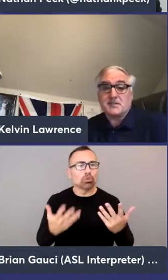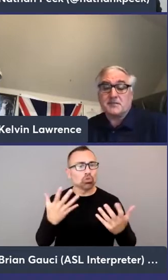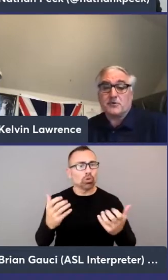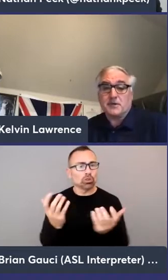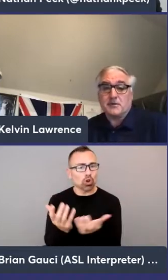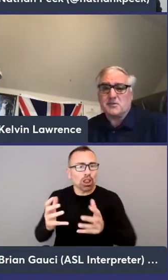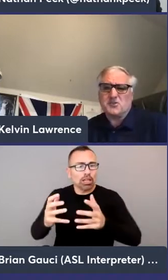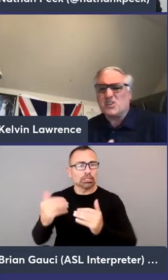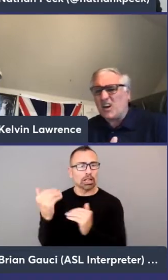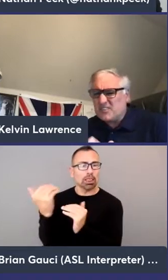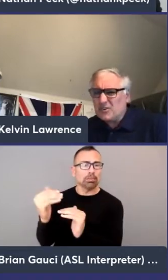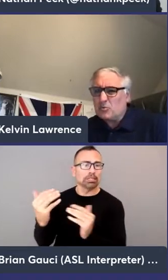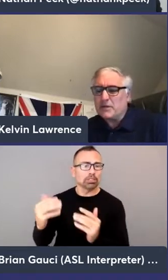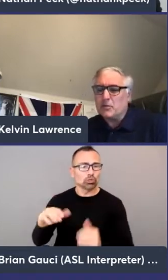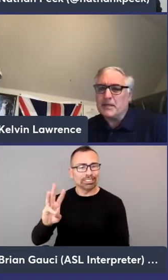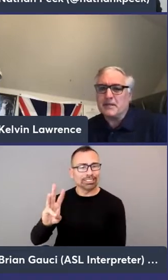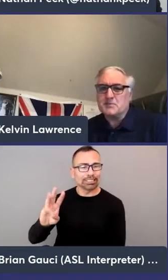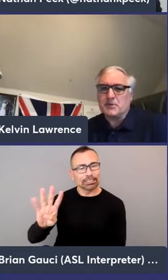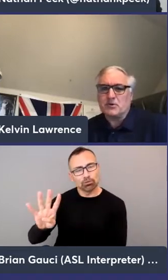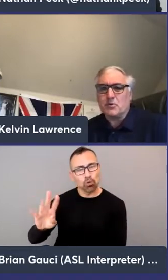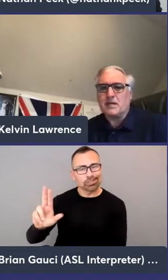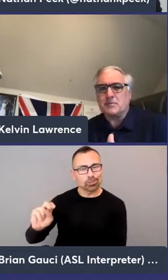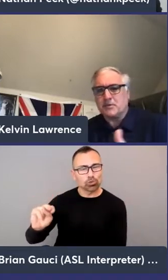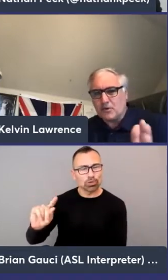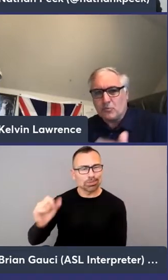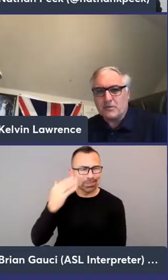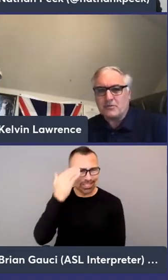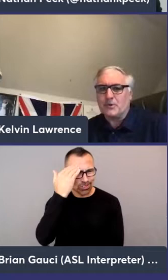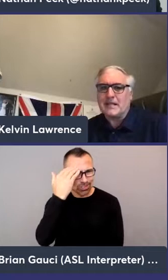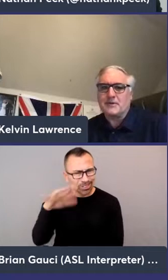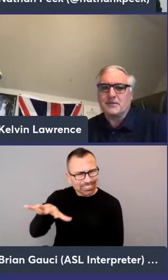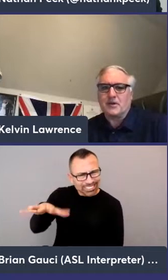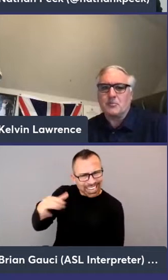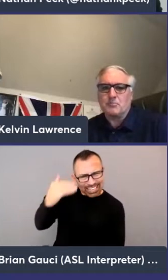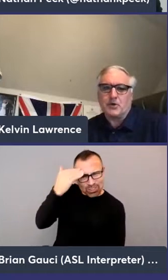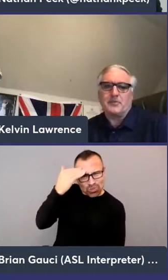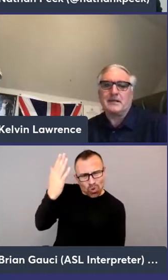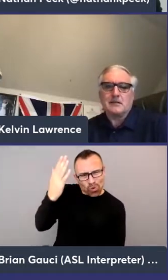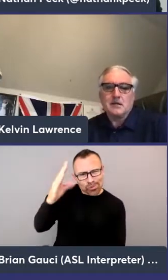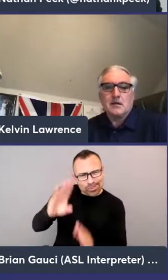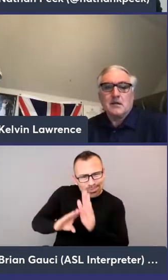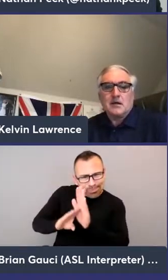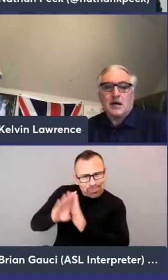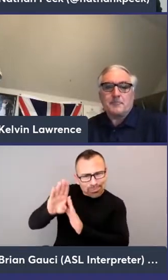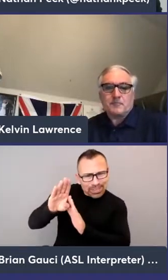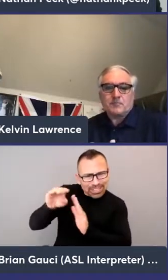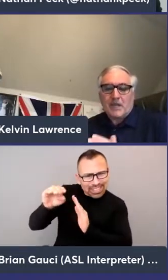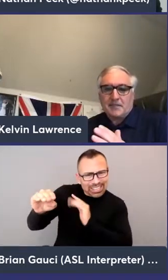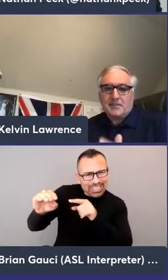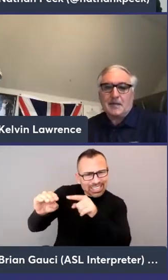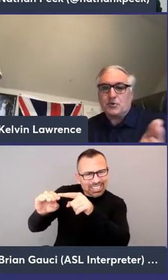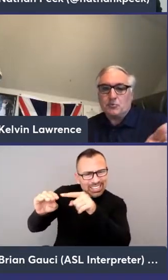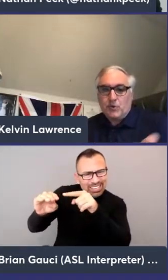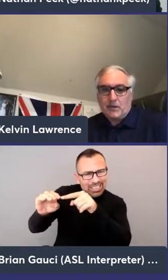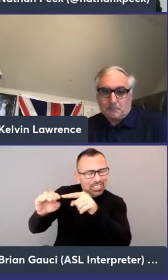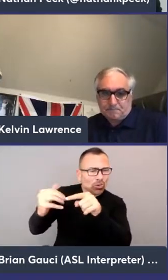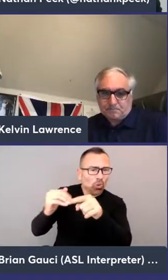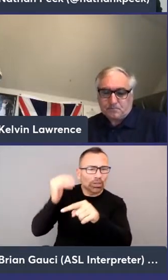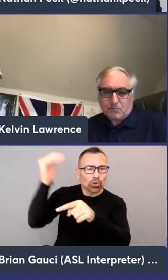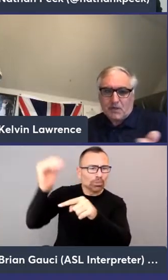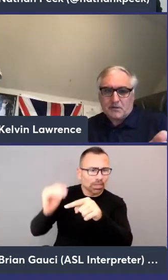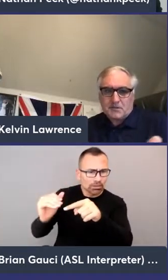up to 64 units because you kind of know where your peak is, but not quite, but you don't want to allow it to go beyond that. And Neptune